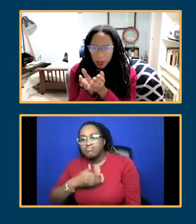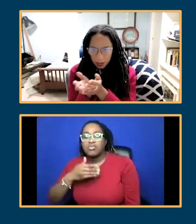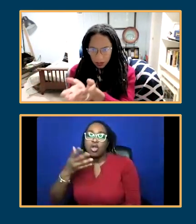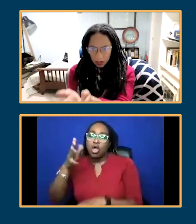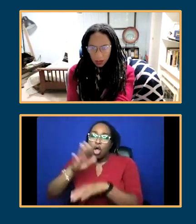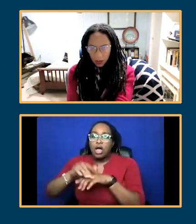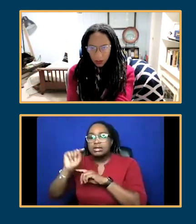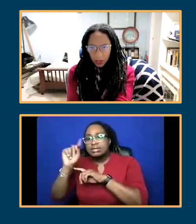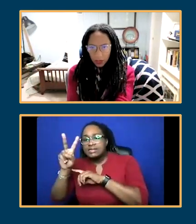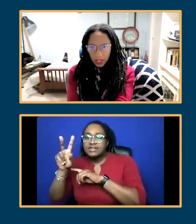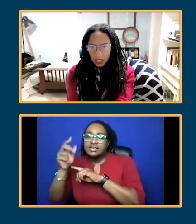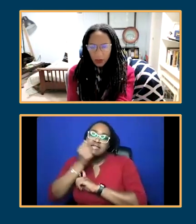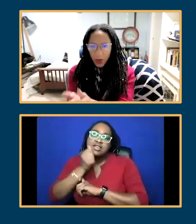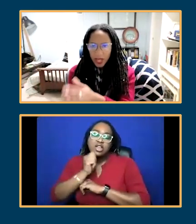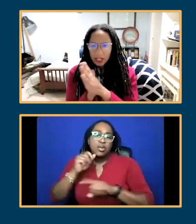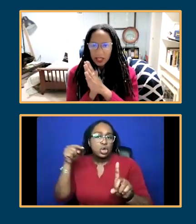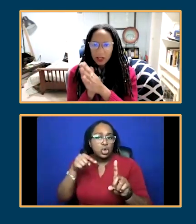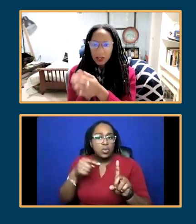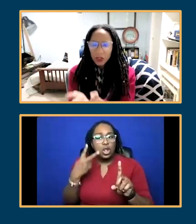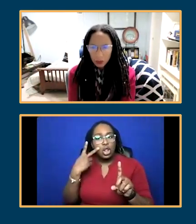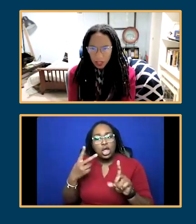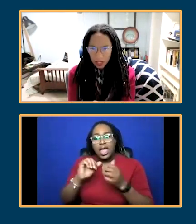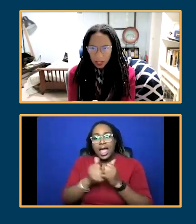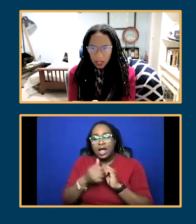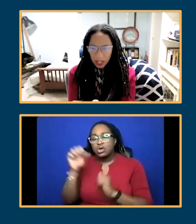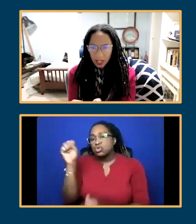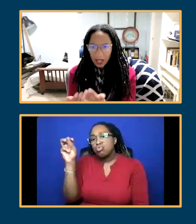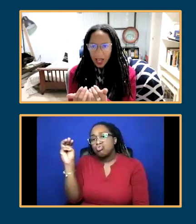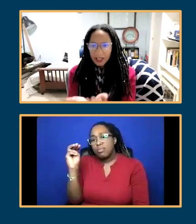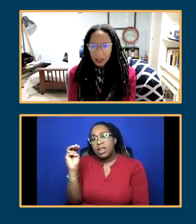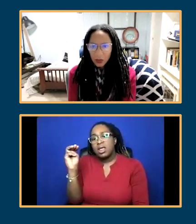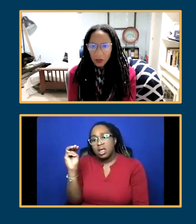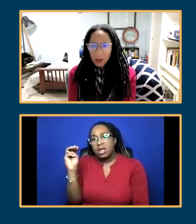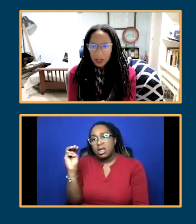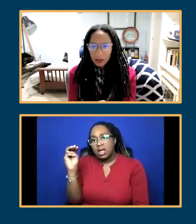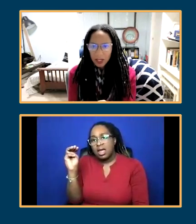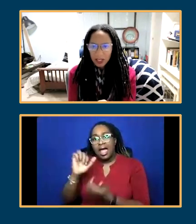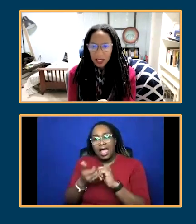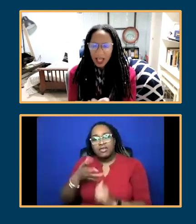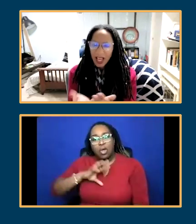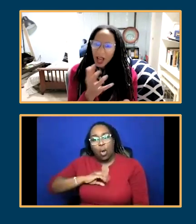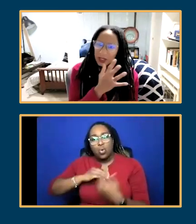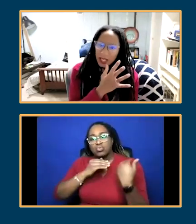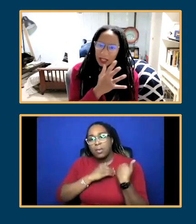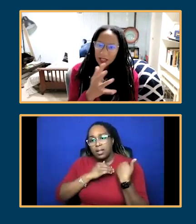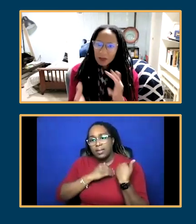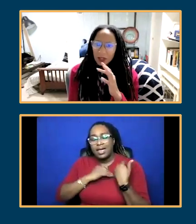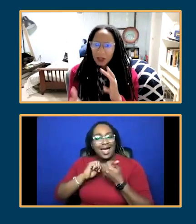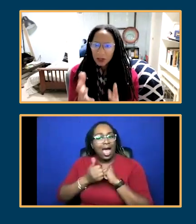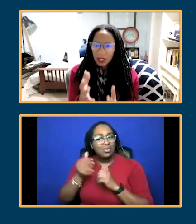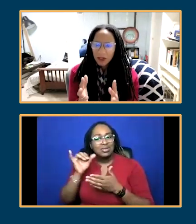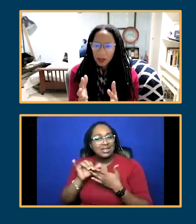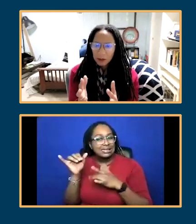day, and you've been really looking at the ways that social media then has its own responsibility. How is